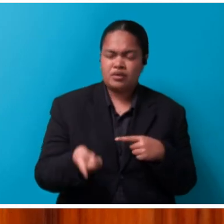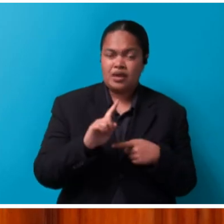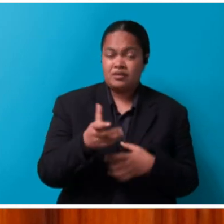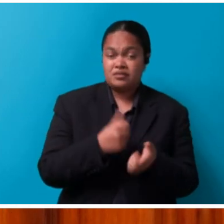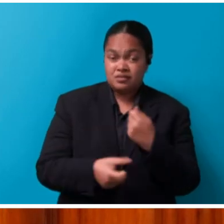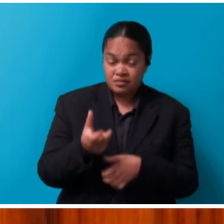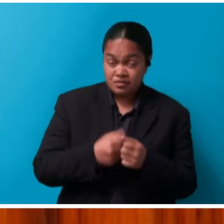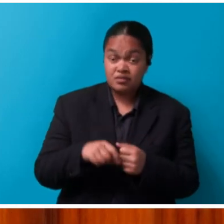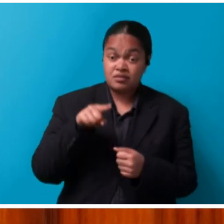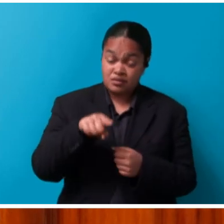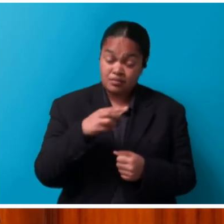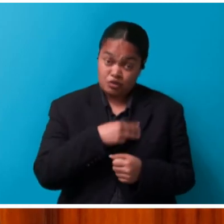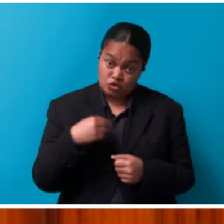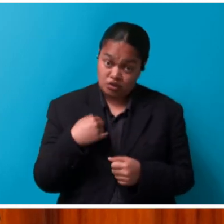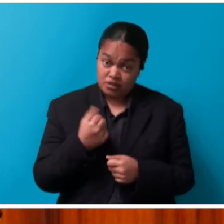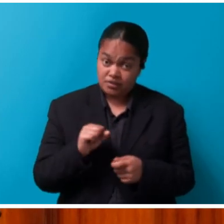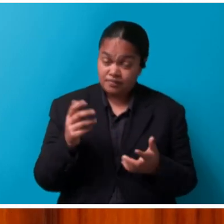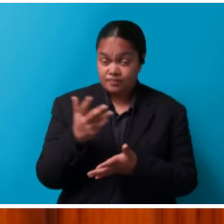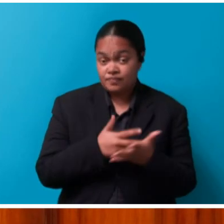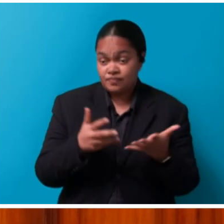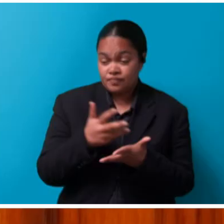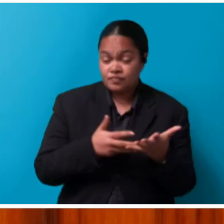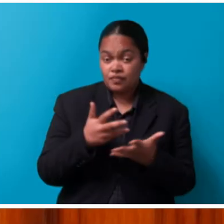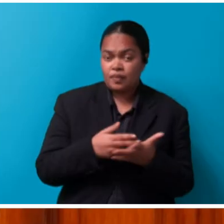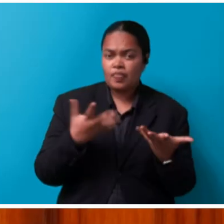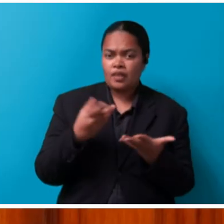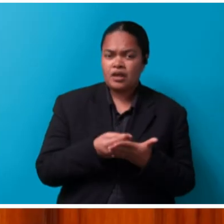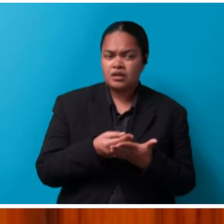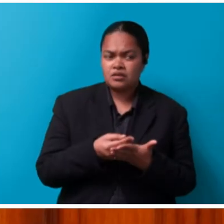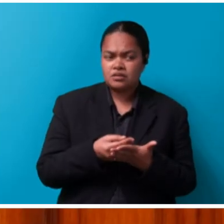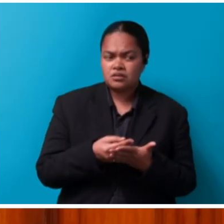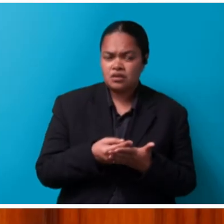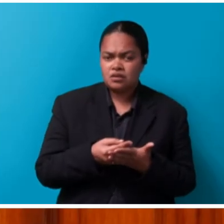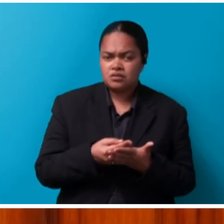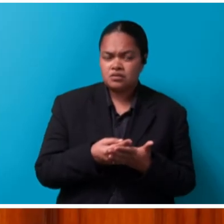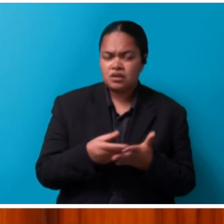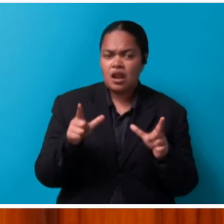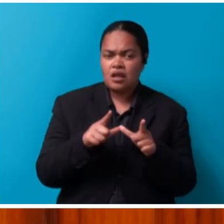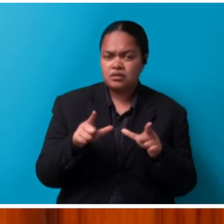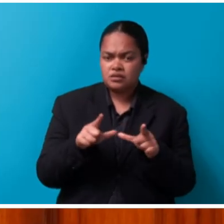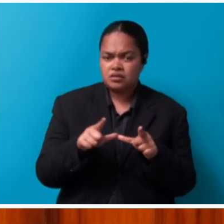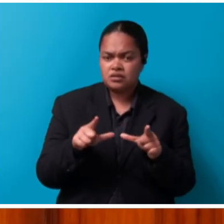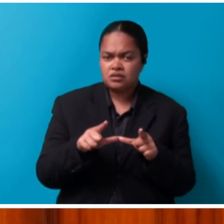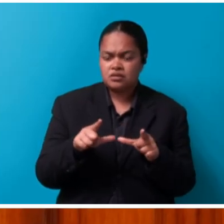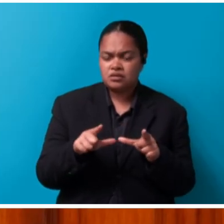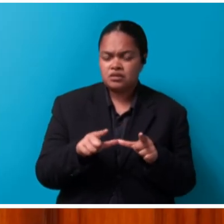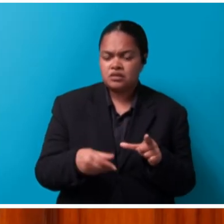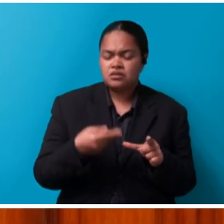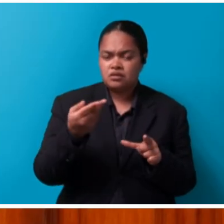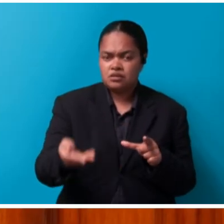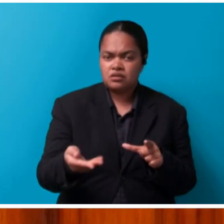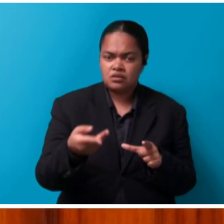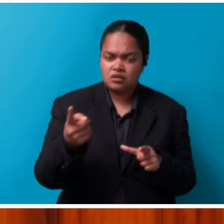discussion on the issuing of offshore fishing licenses to PAFCO so that they